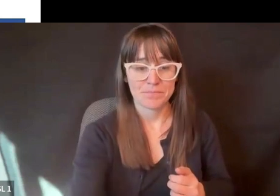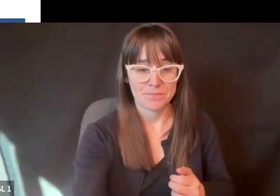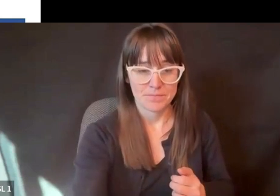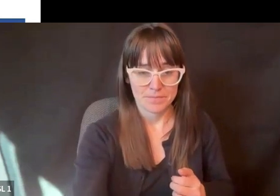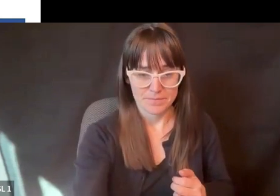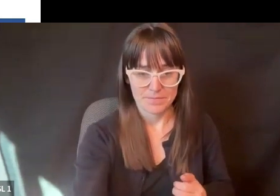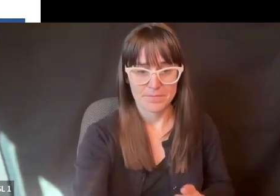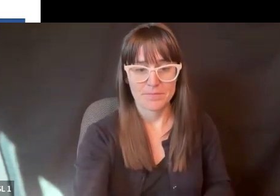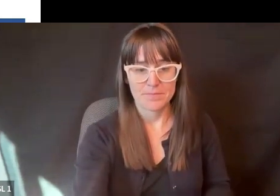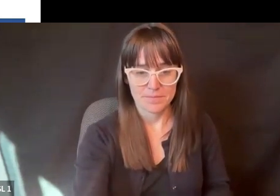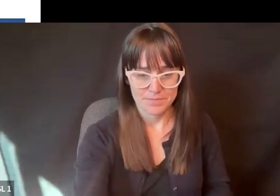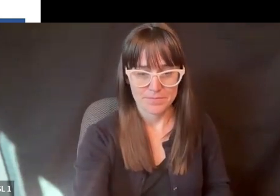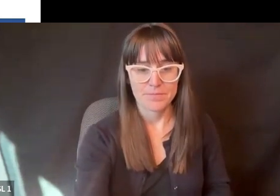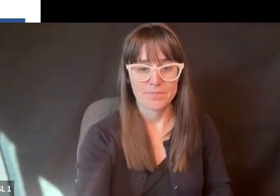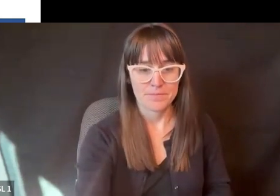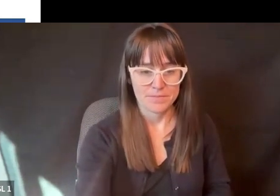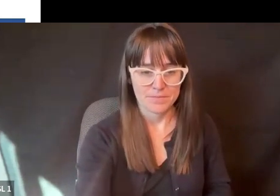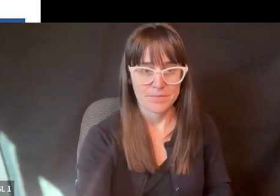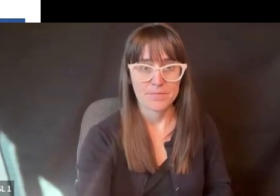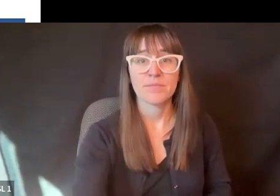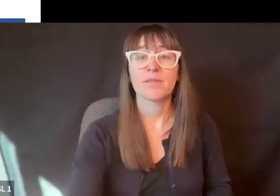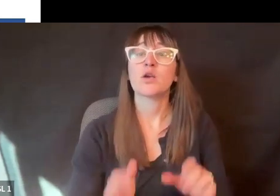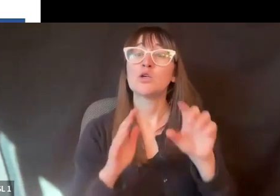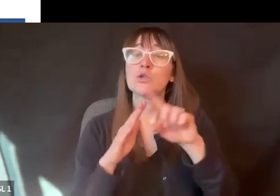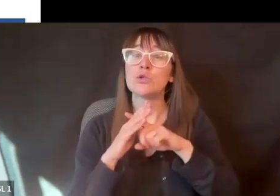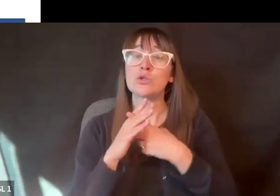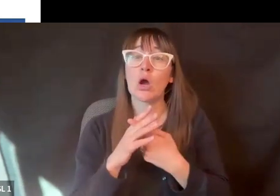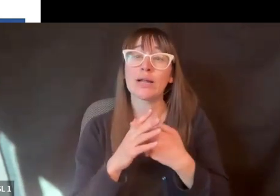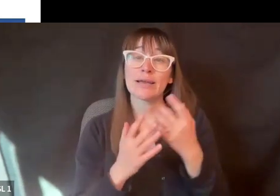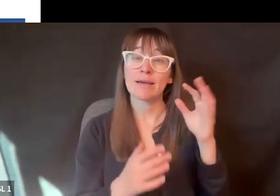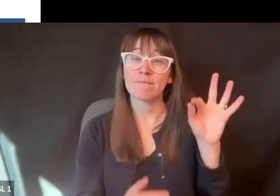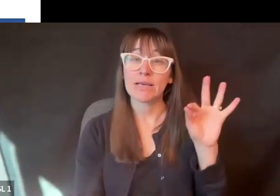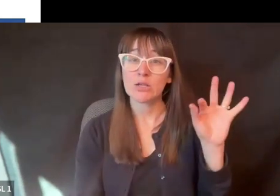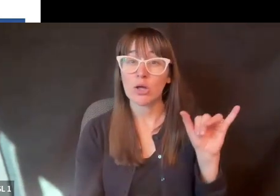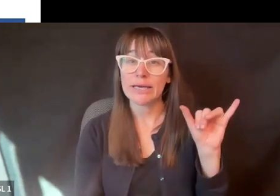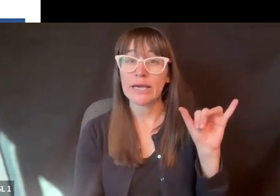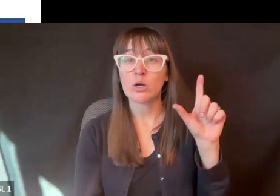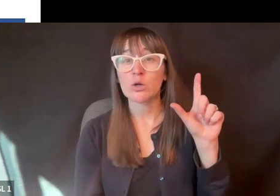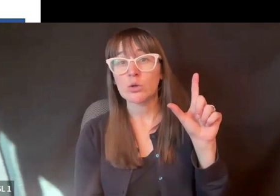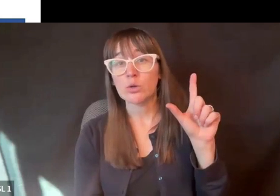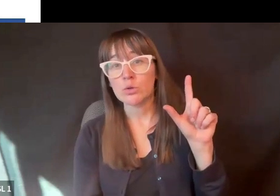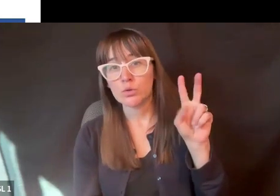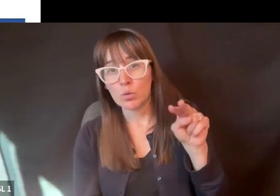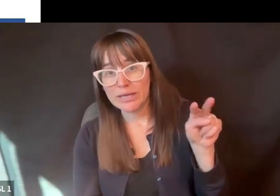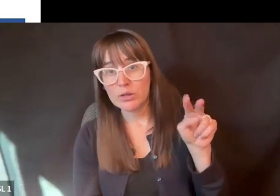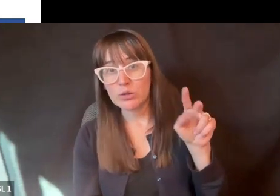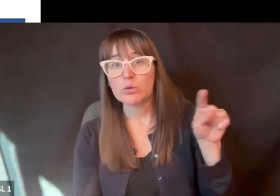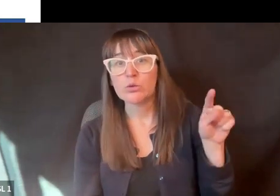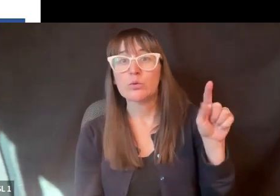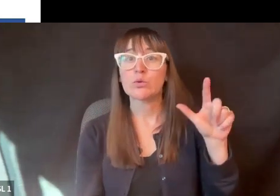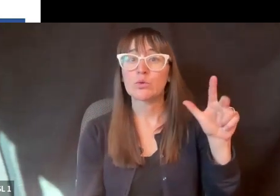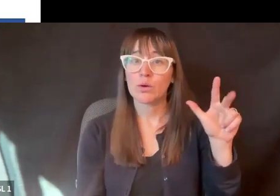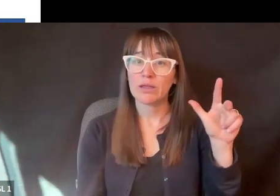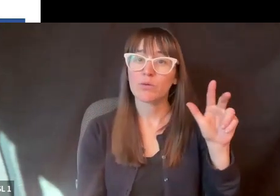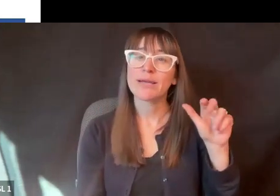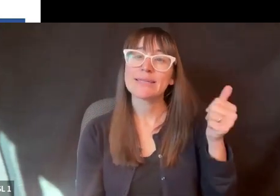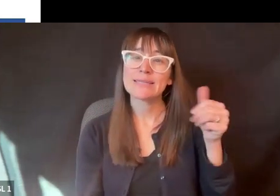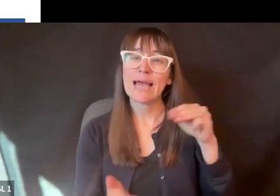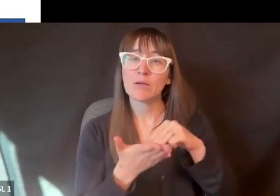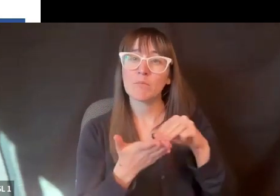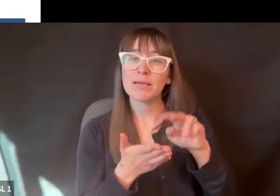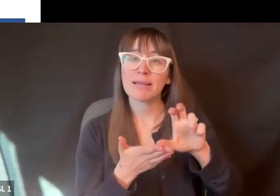had starting in fiscal year 22-23, We invested $10